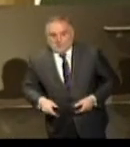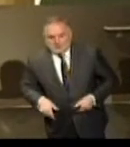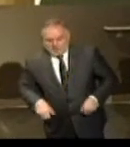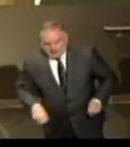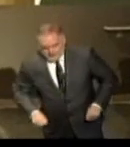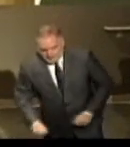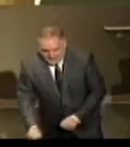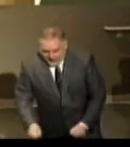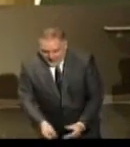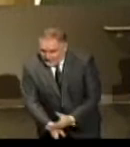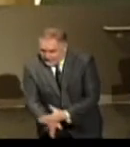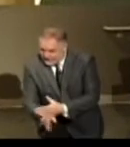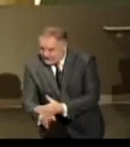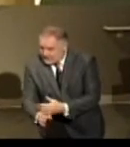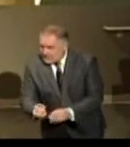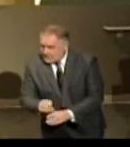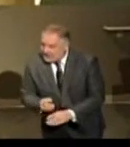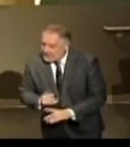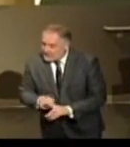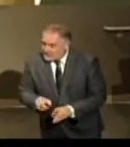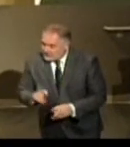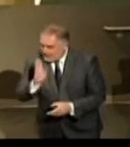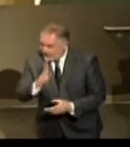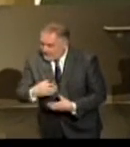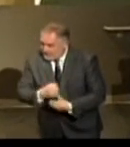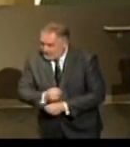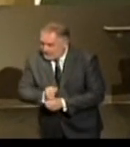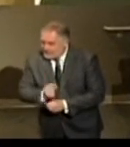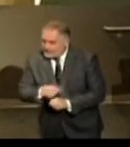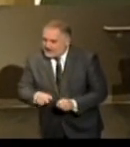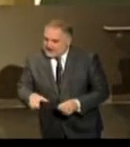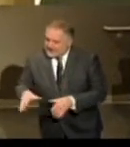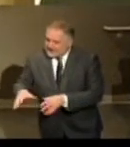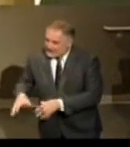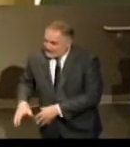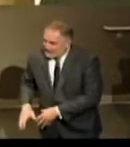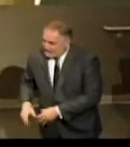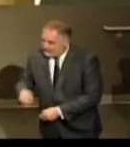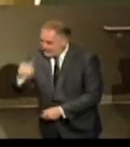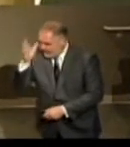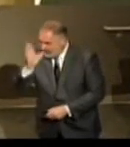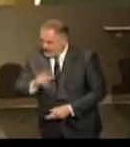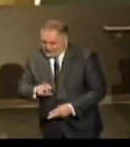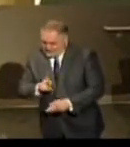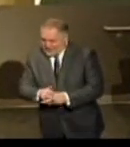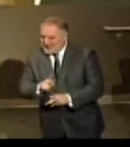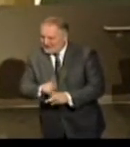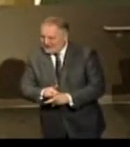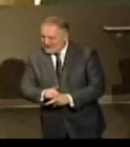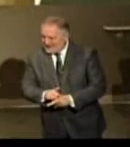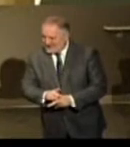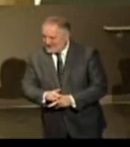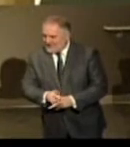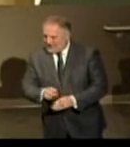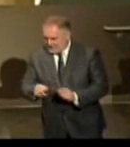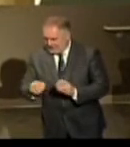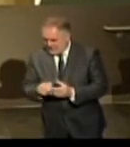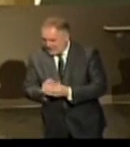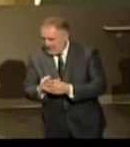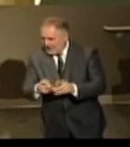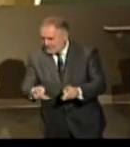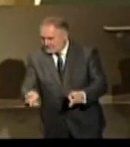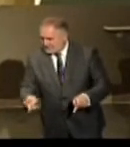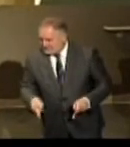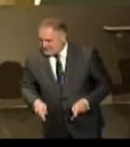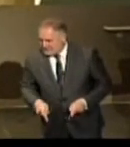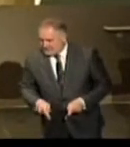God made it, but God left it to Adam to till the ground and the soil. He became a steward of God's goodness and God's